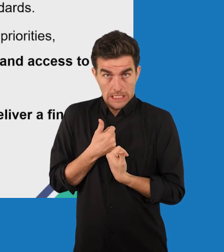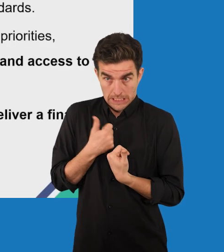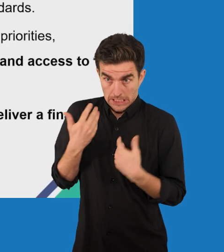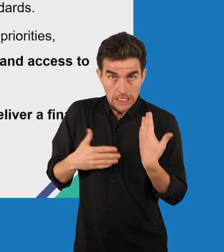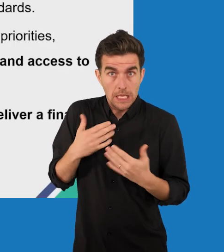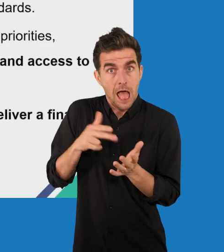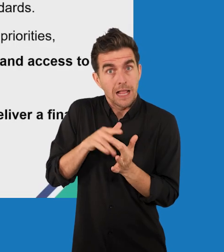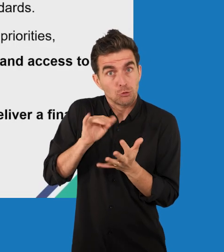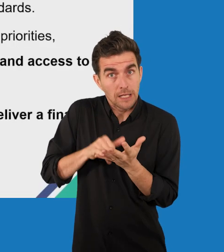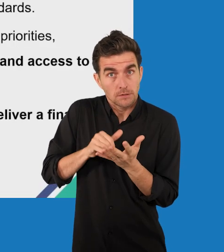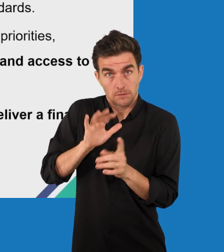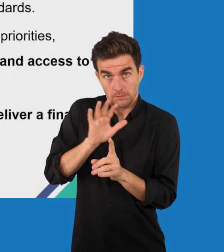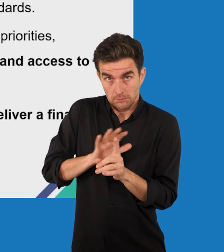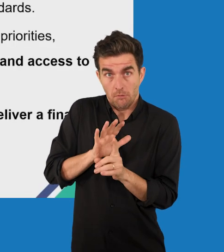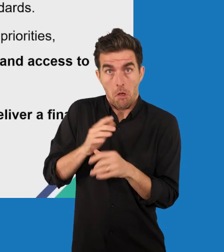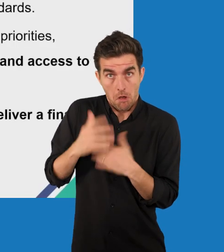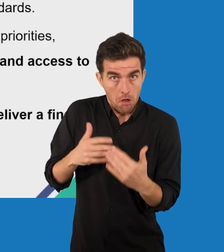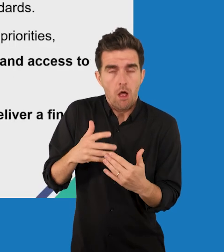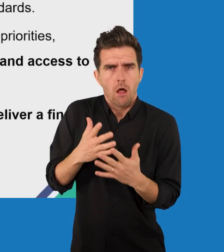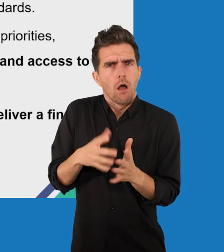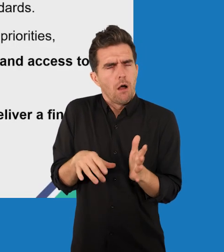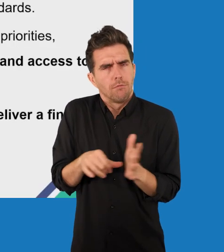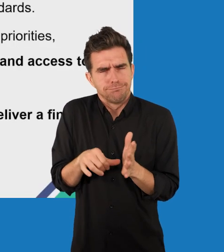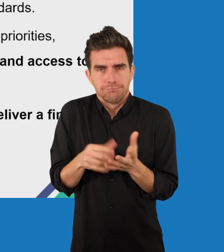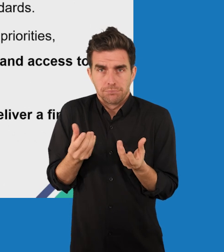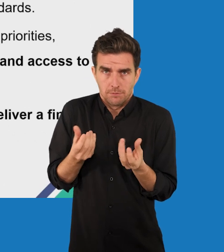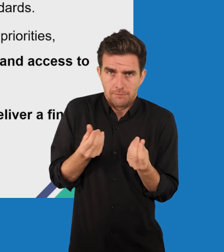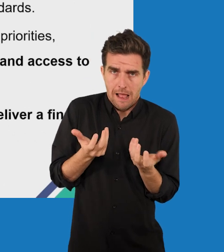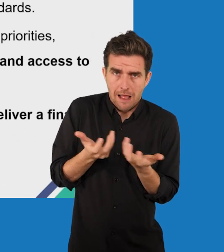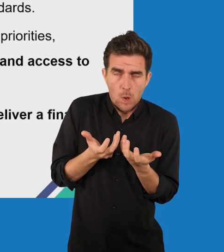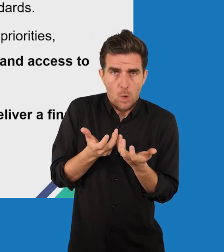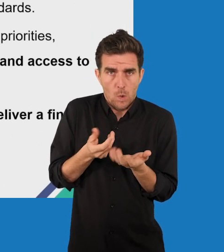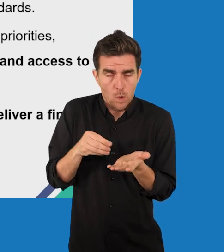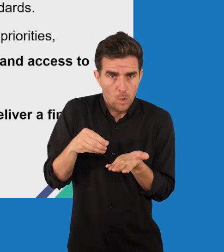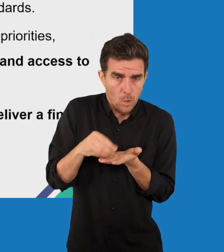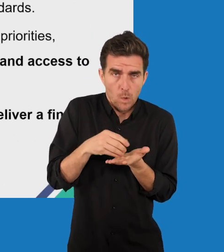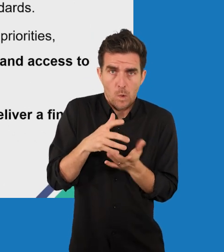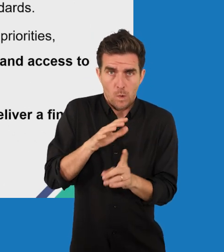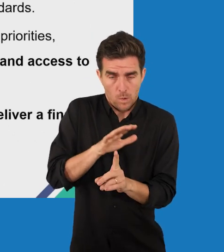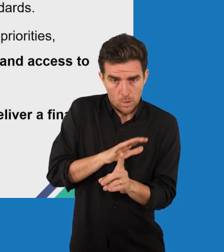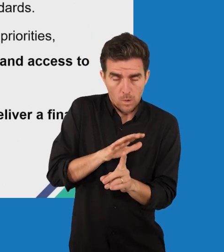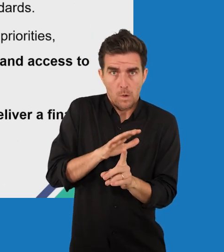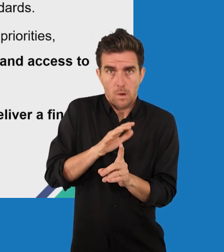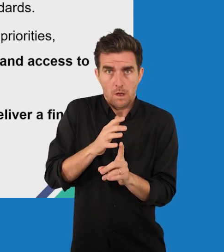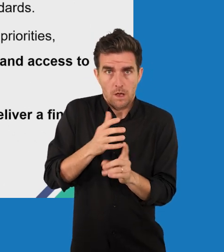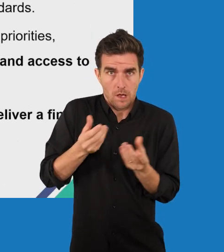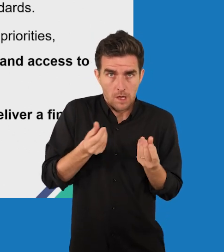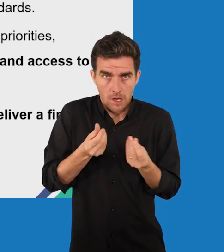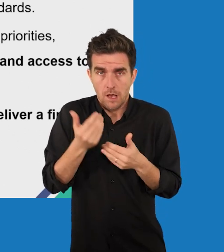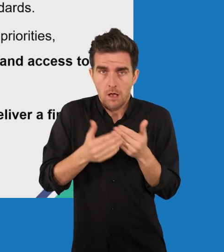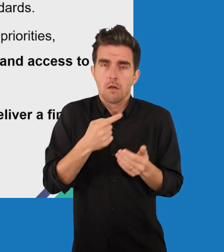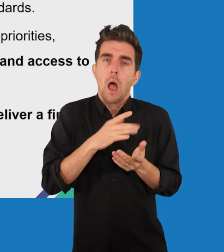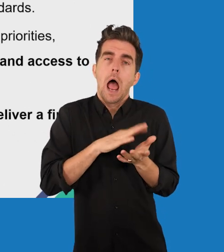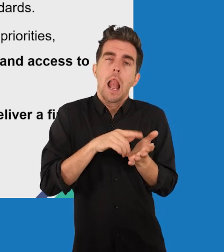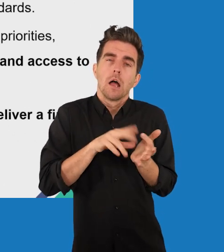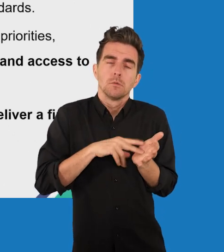We deliver well in South West London in the NHS, so we have got a difficult financial environment in South West London,